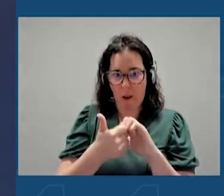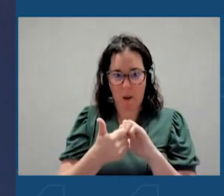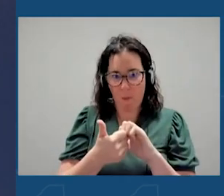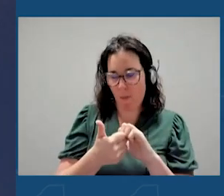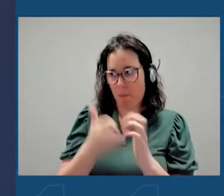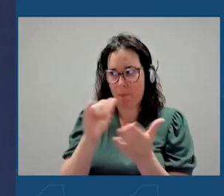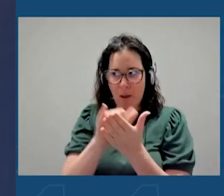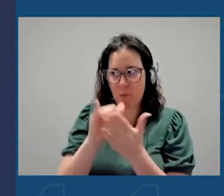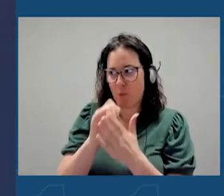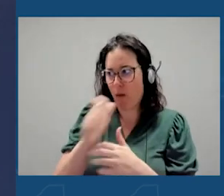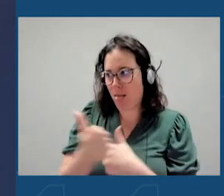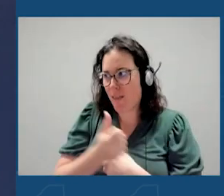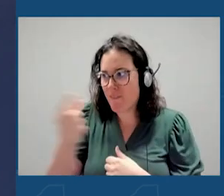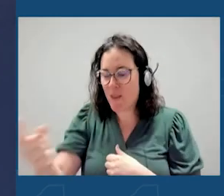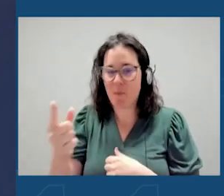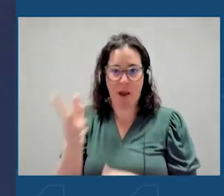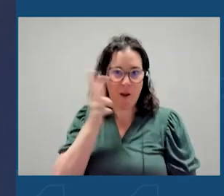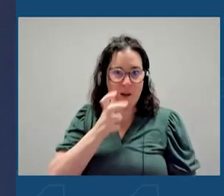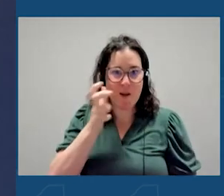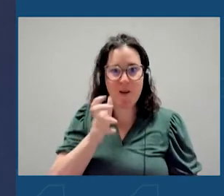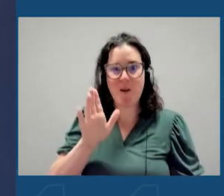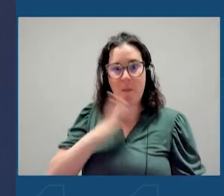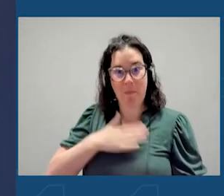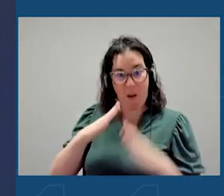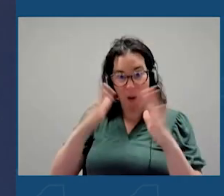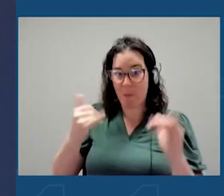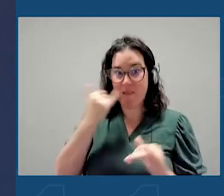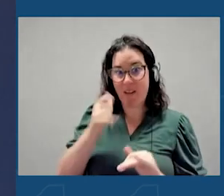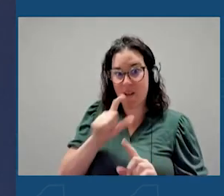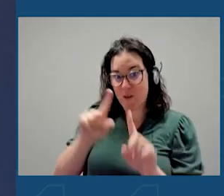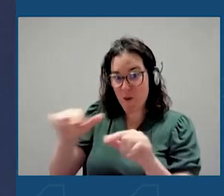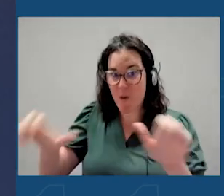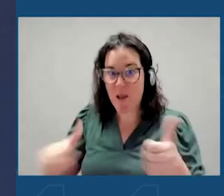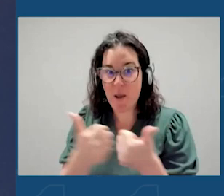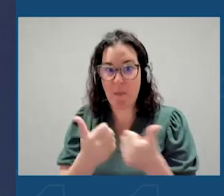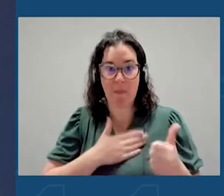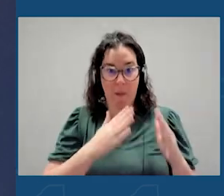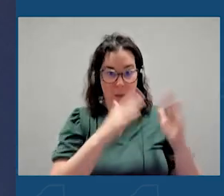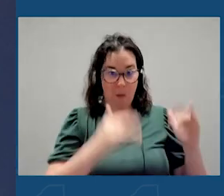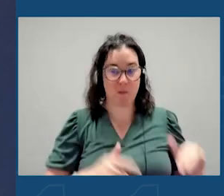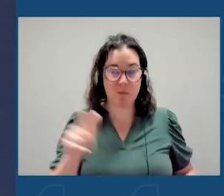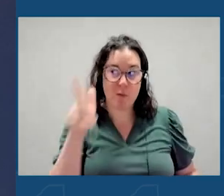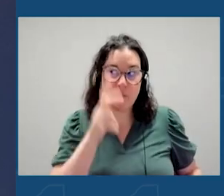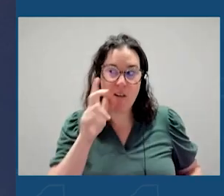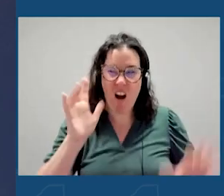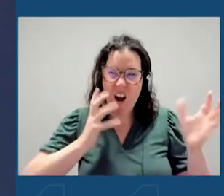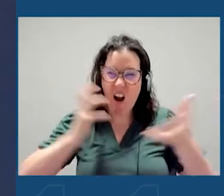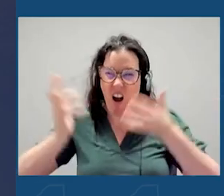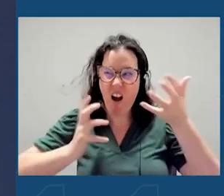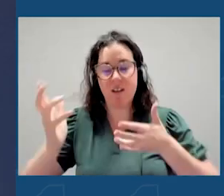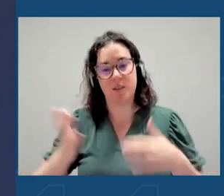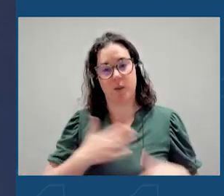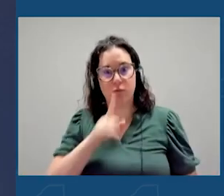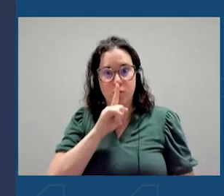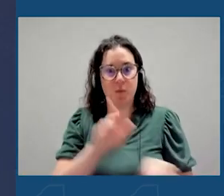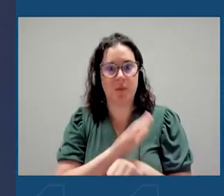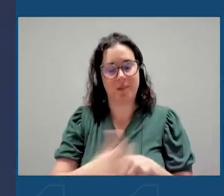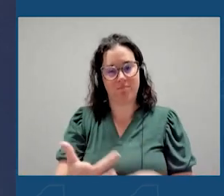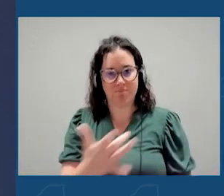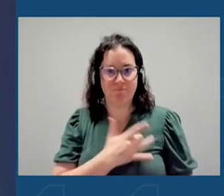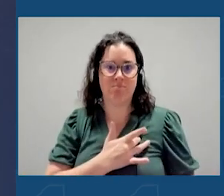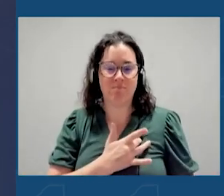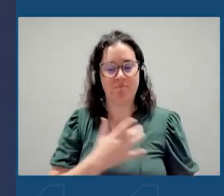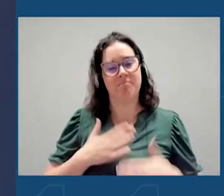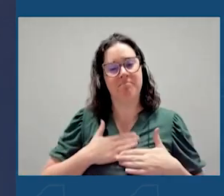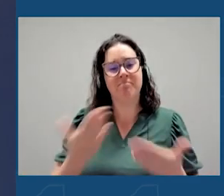Bills? I could hear them cheering from my house if I wasn't at the game myself, so it's in my blood. I admit it. But I'm so honored to